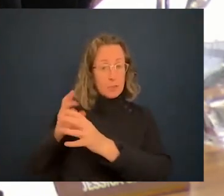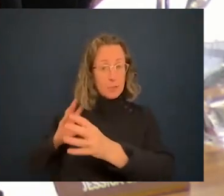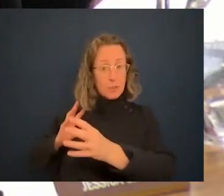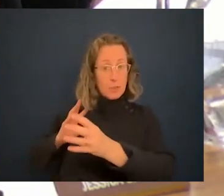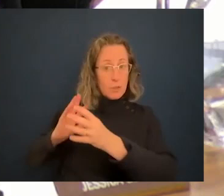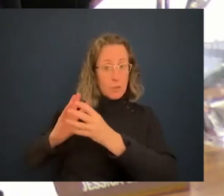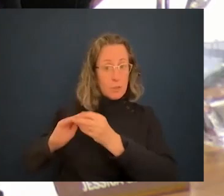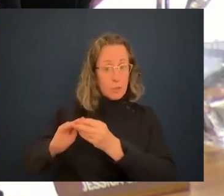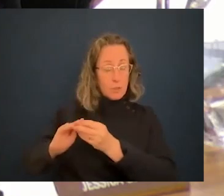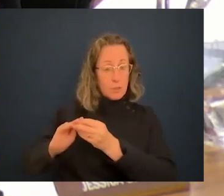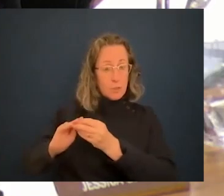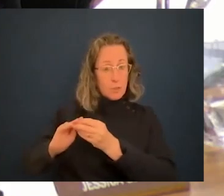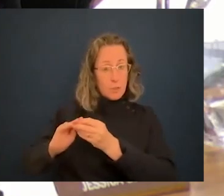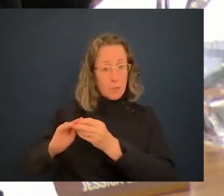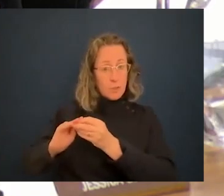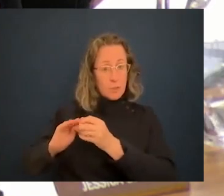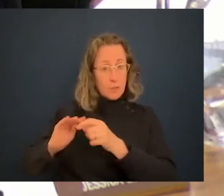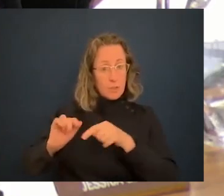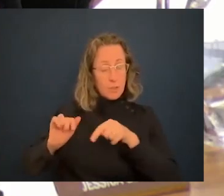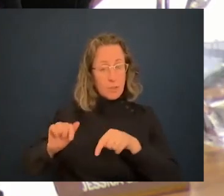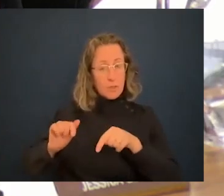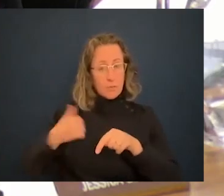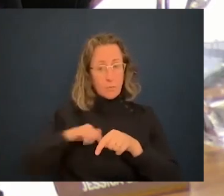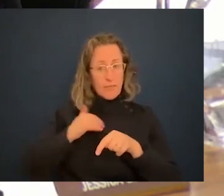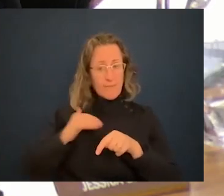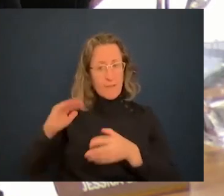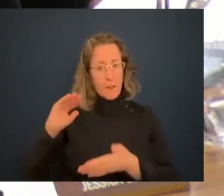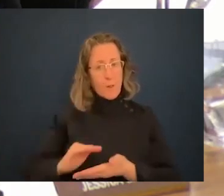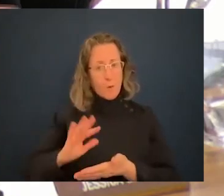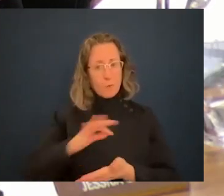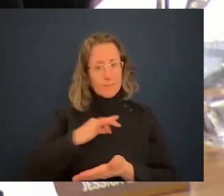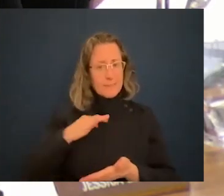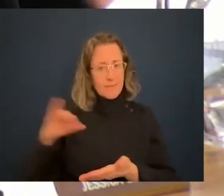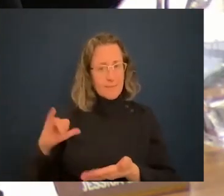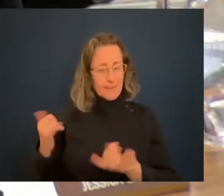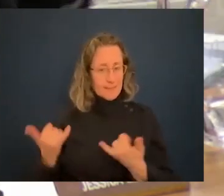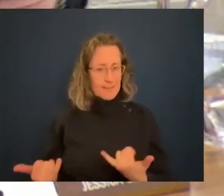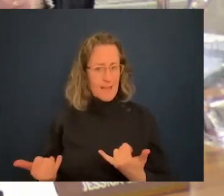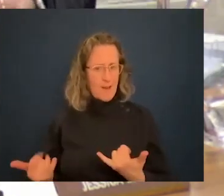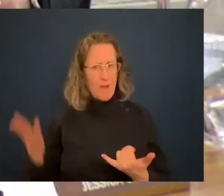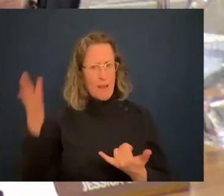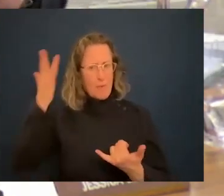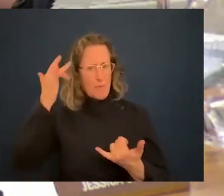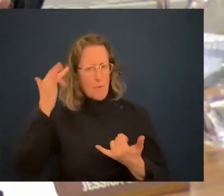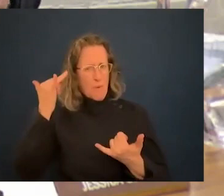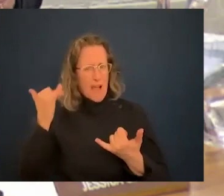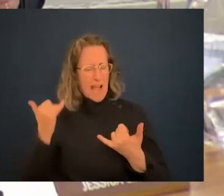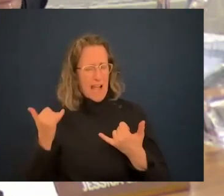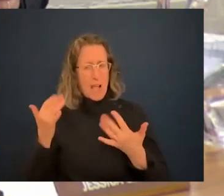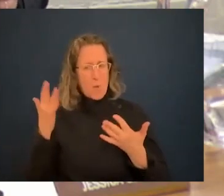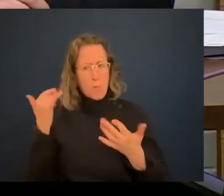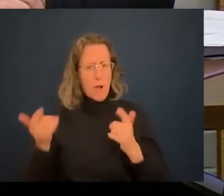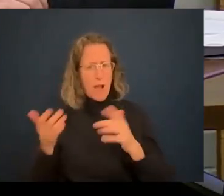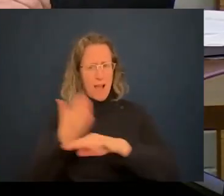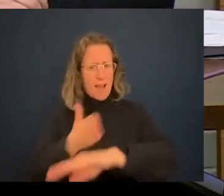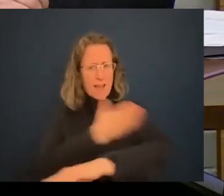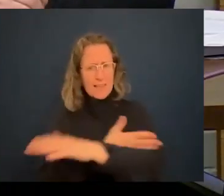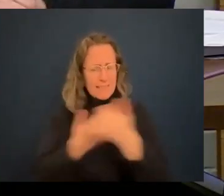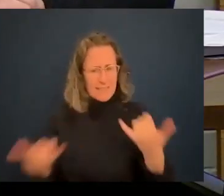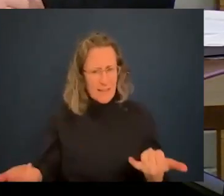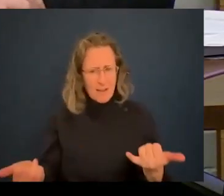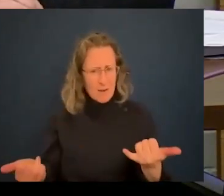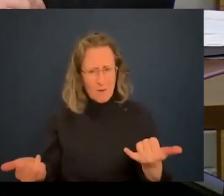are um and why now why are we changing now at least